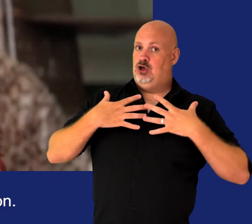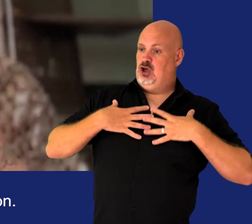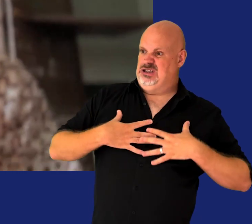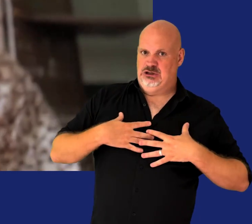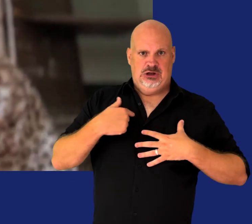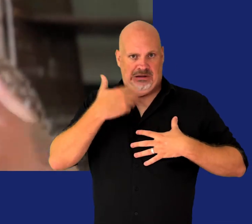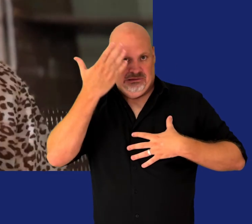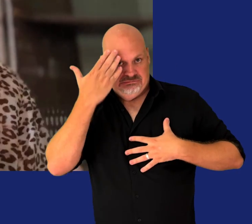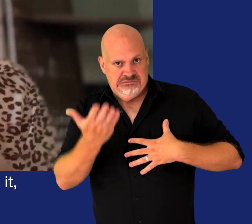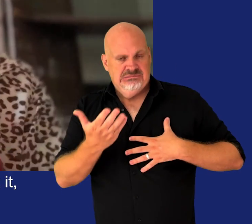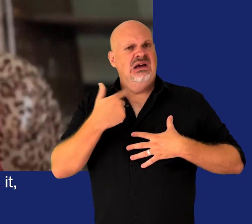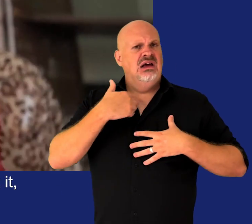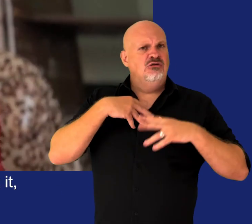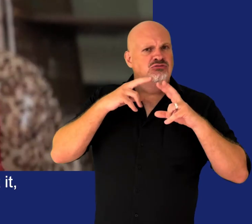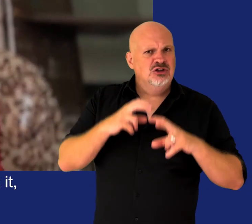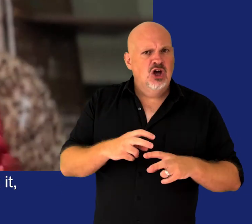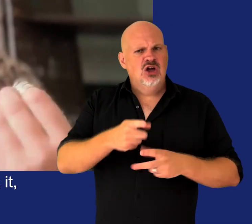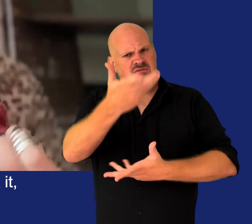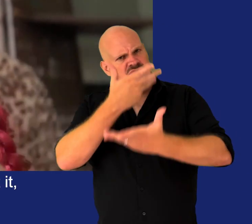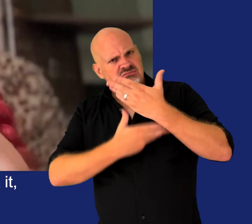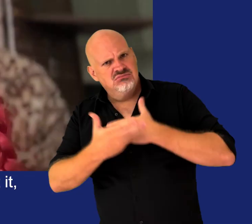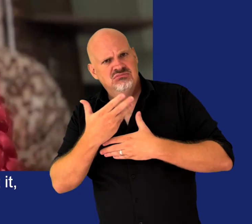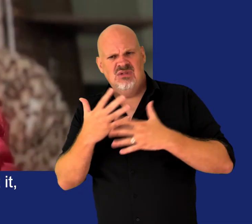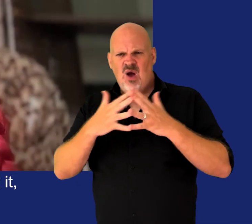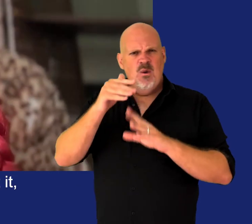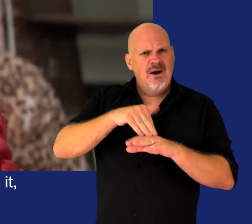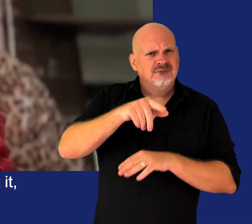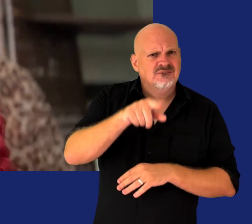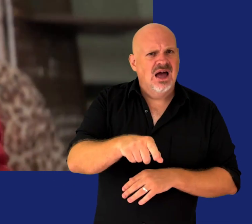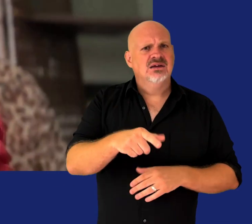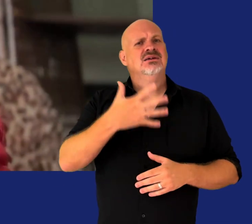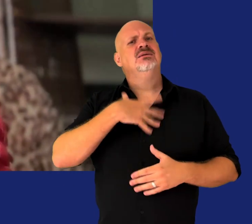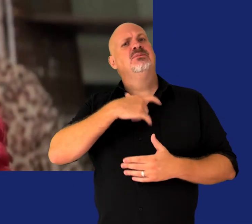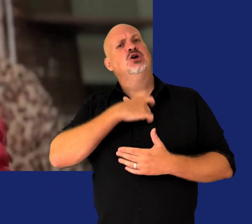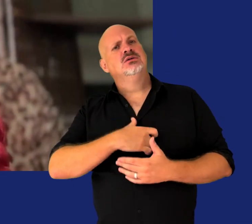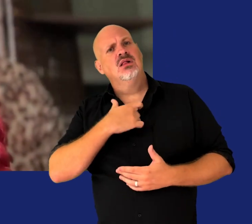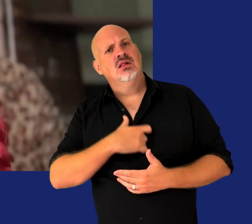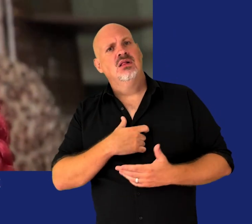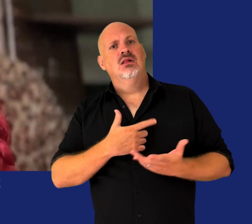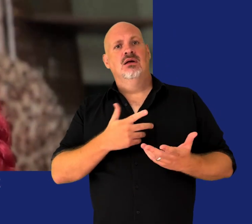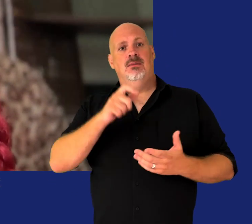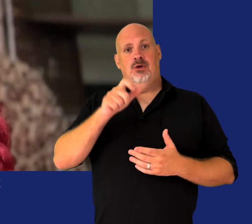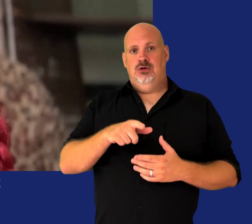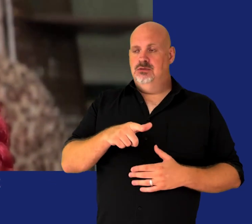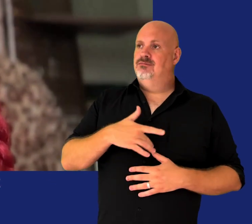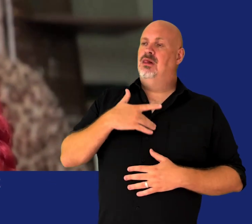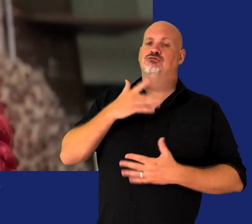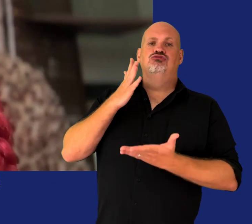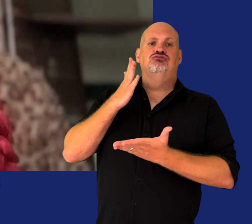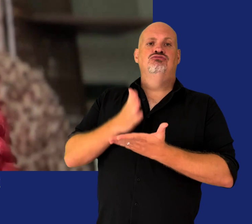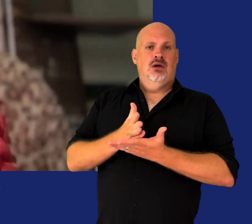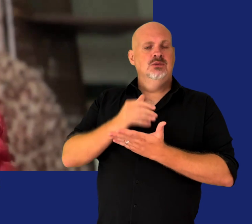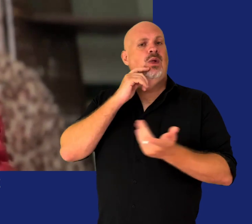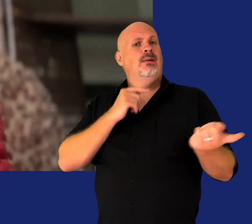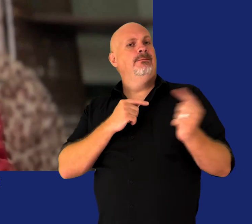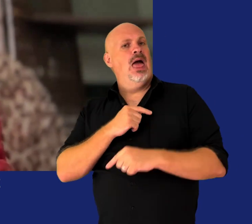this condition. I'm going to do some research. Maybe you could tell me more about it, how it would affect you. It needs to be personal. And then that person has